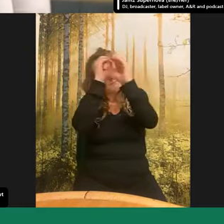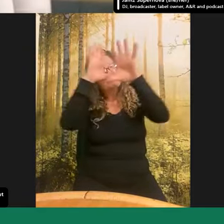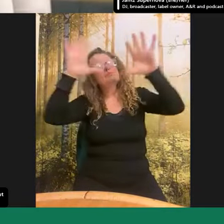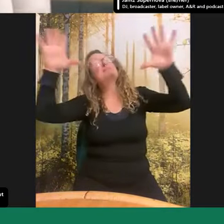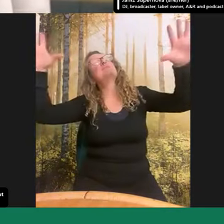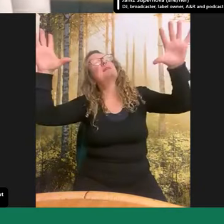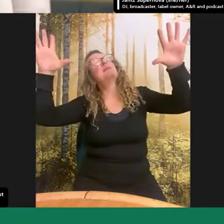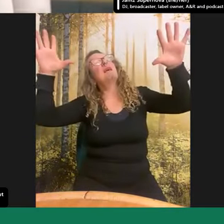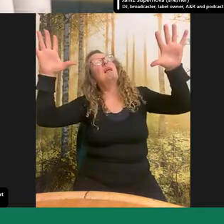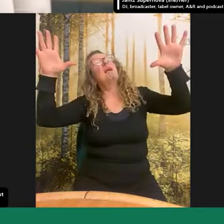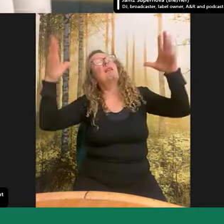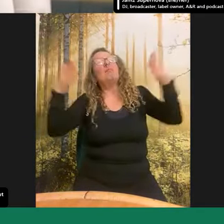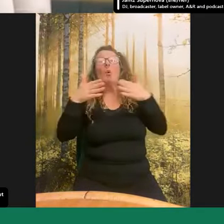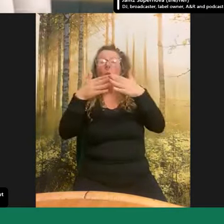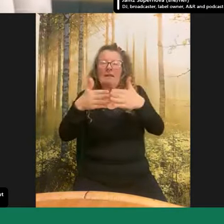focus,